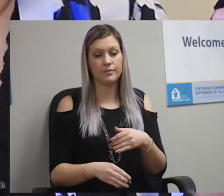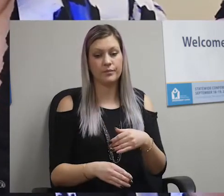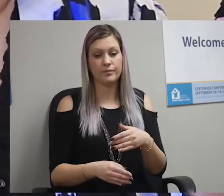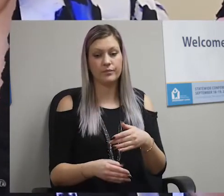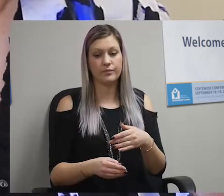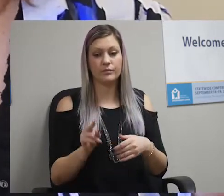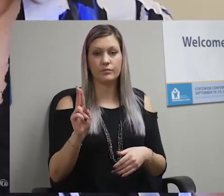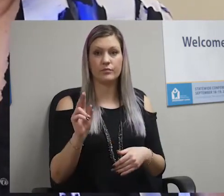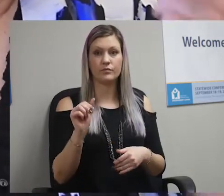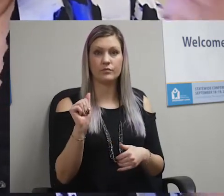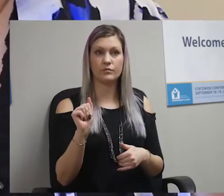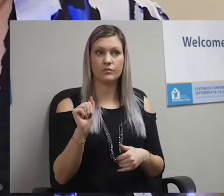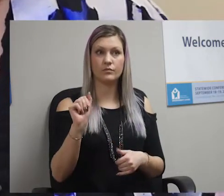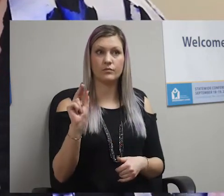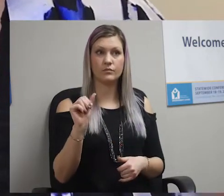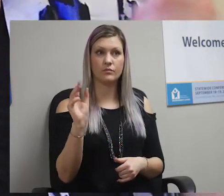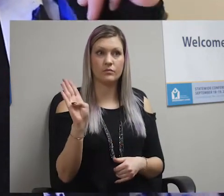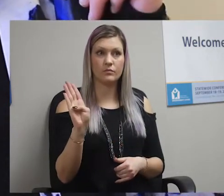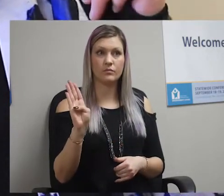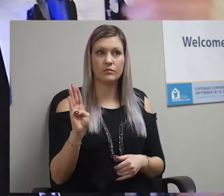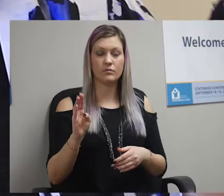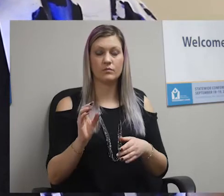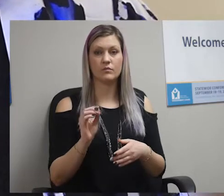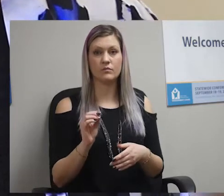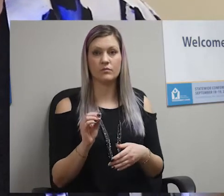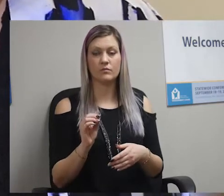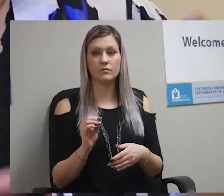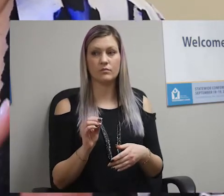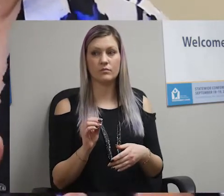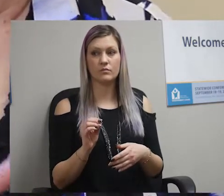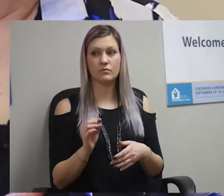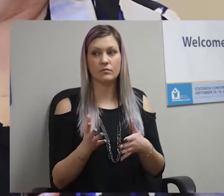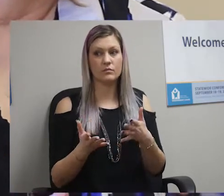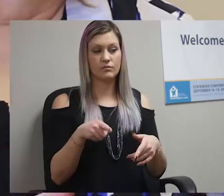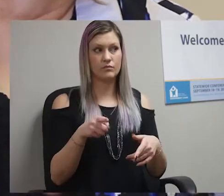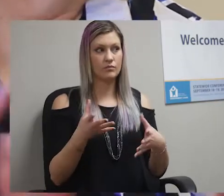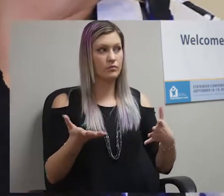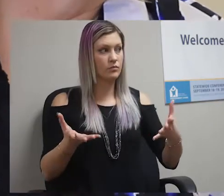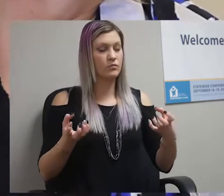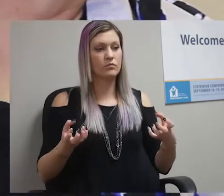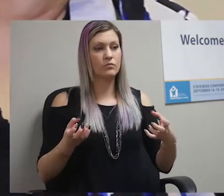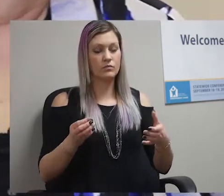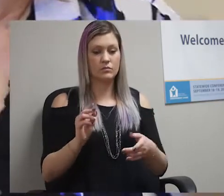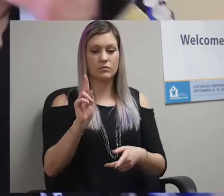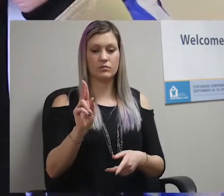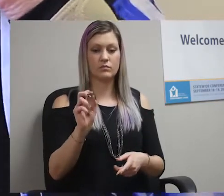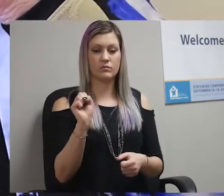disc with all their photos in their go bag or maybe a little album with their most precious photos, so they wouldn't lose them